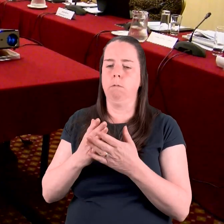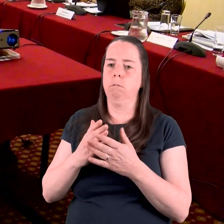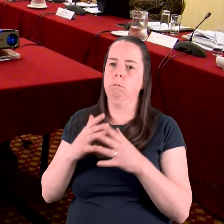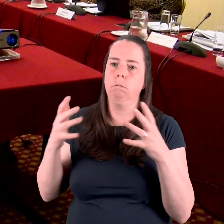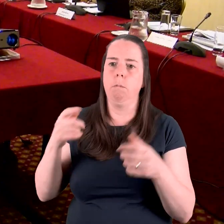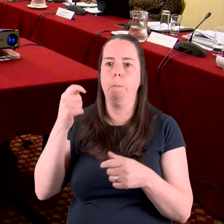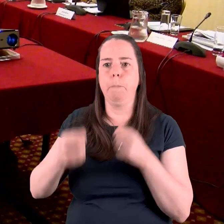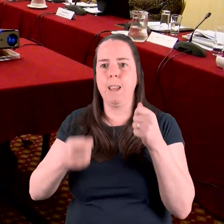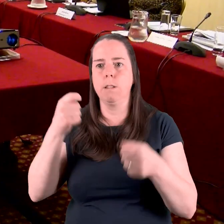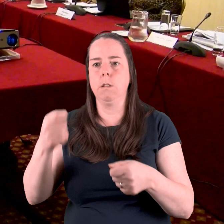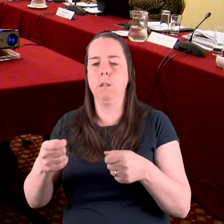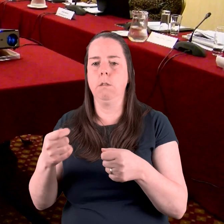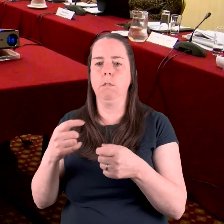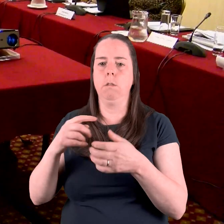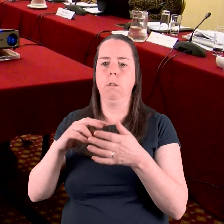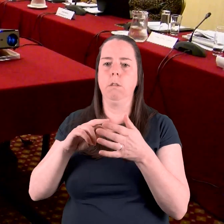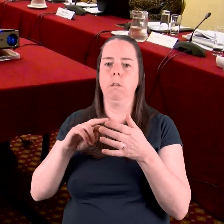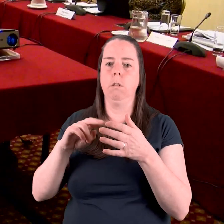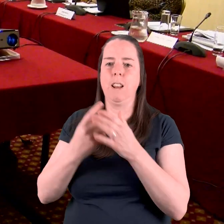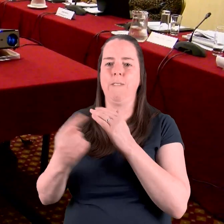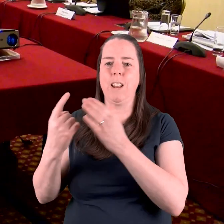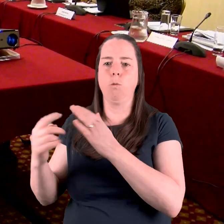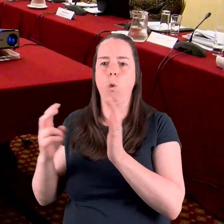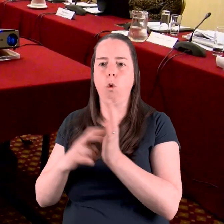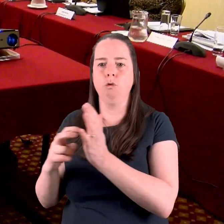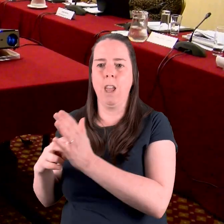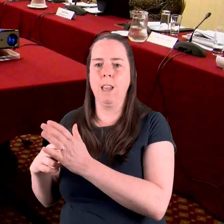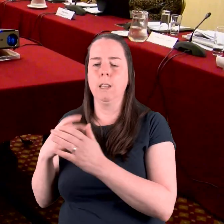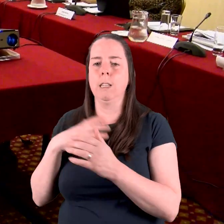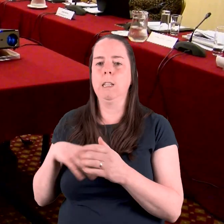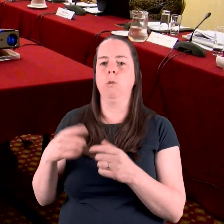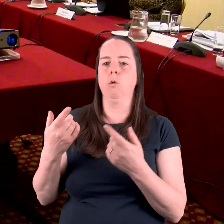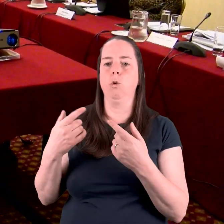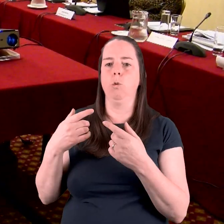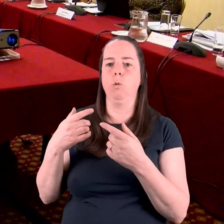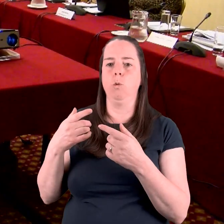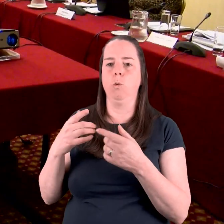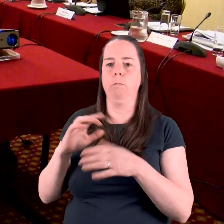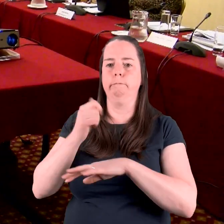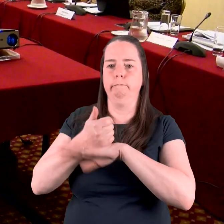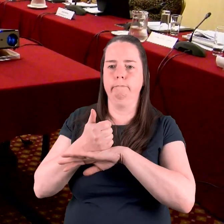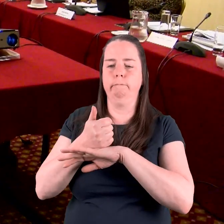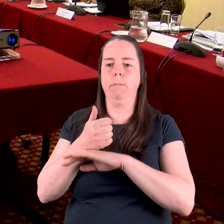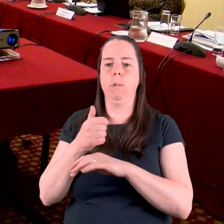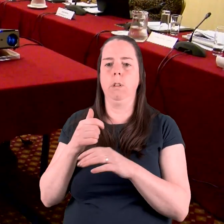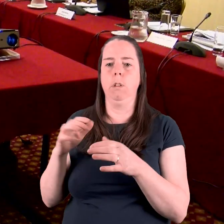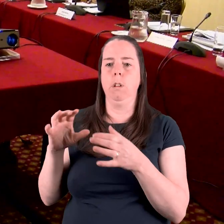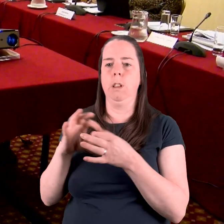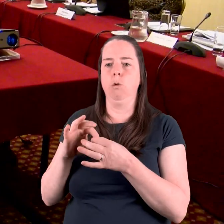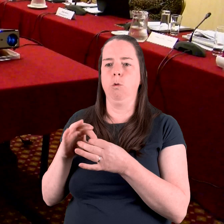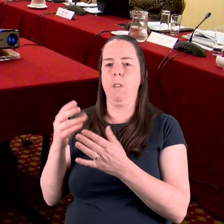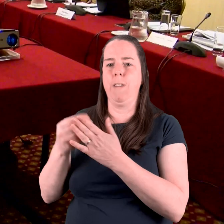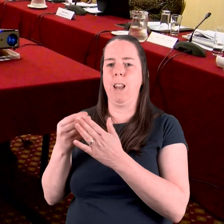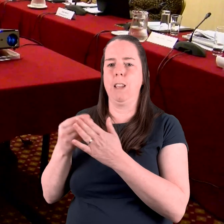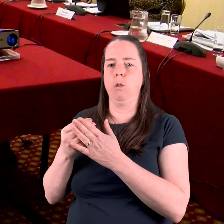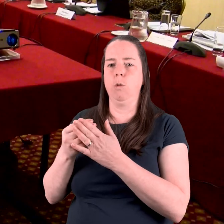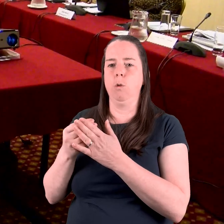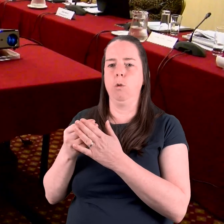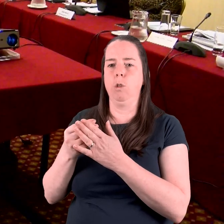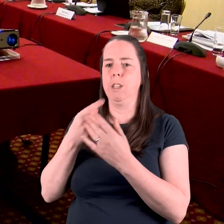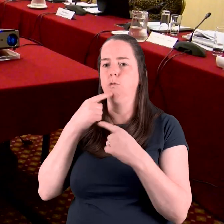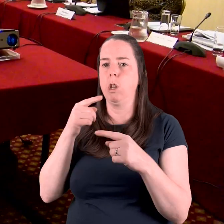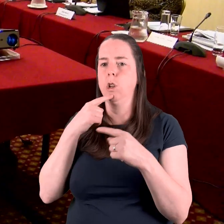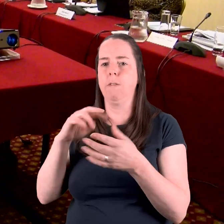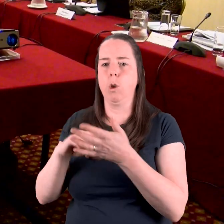obviously there was an enormous number of bids and individual contracts that needed to be put in place in line with the standing